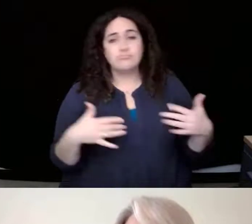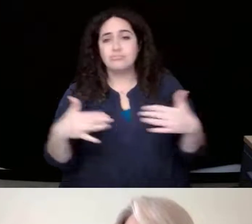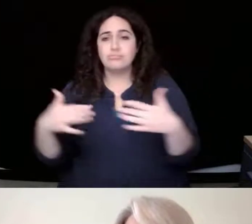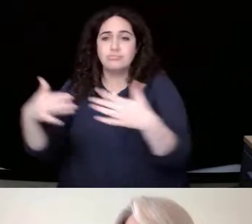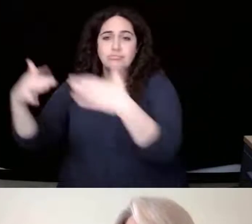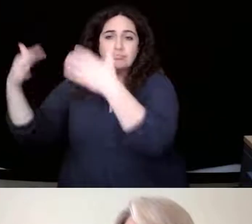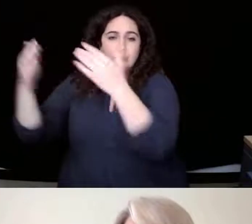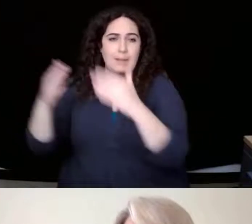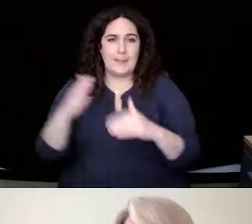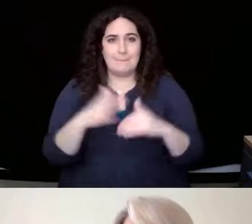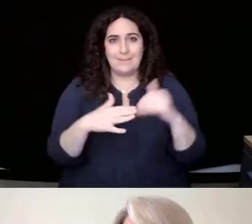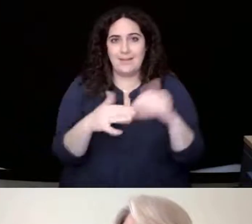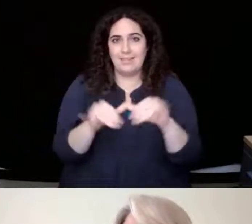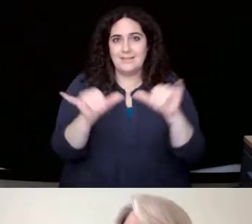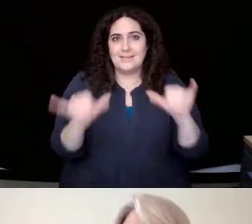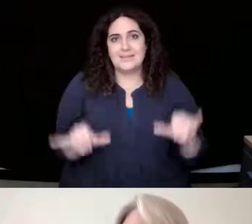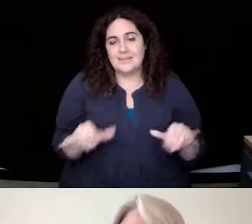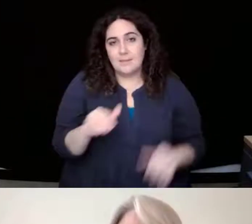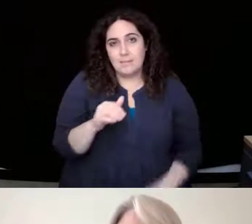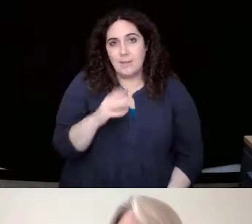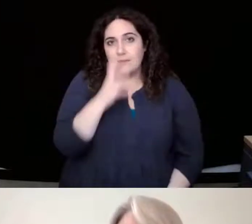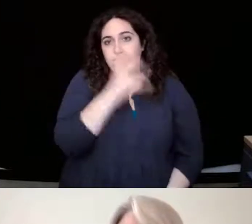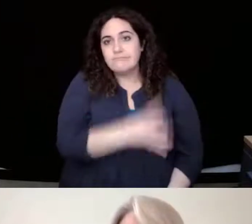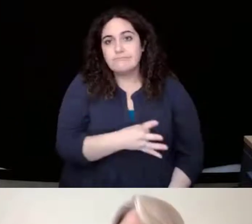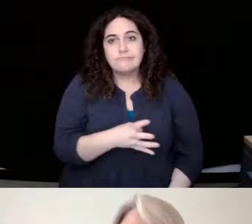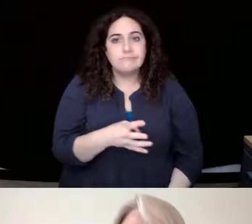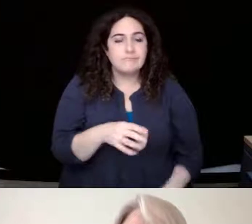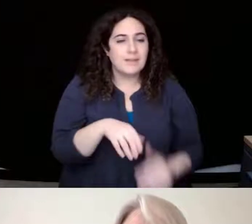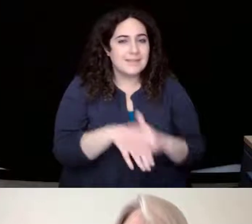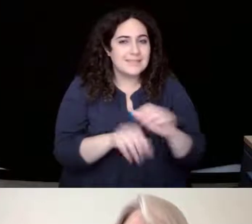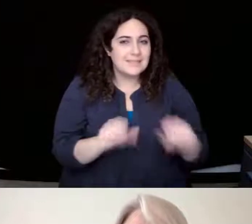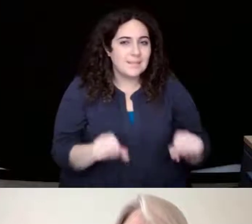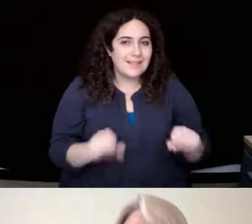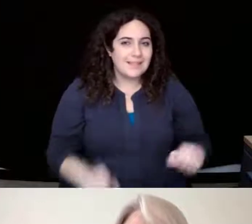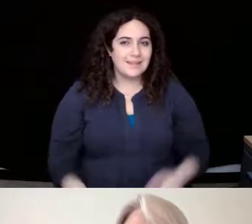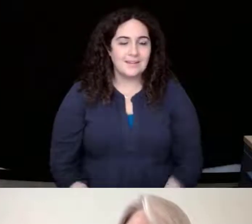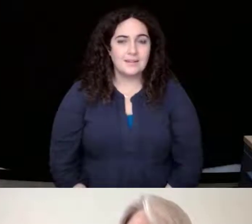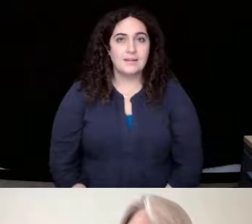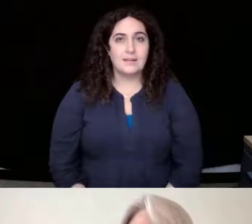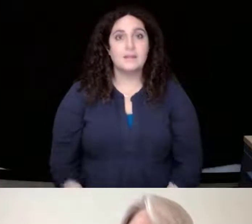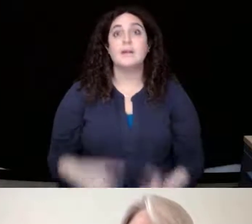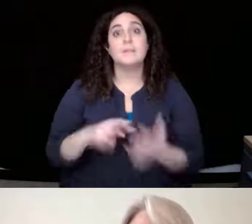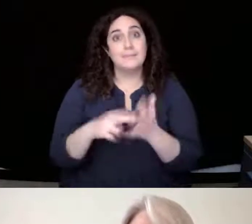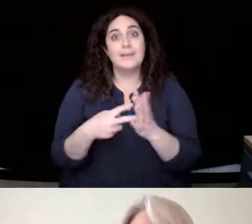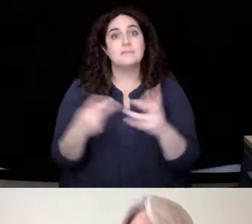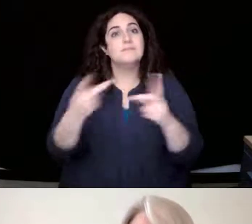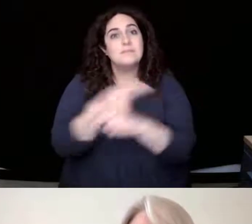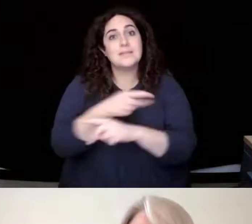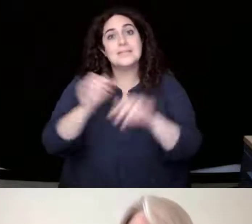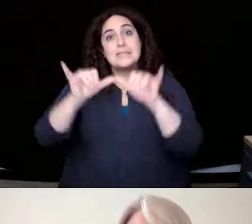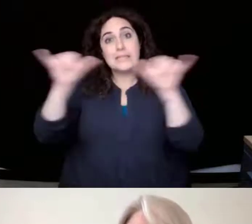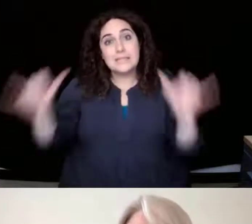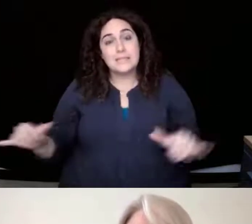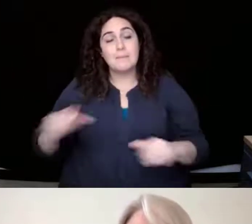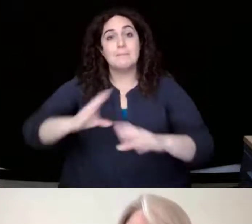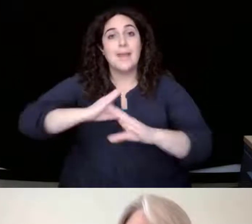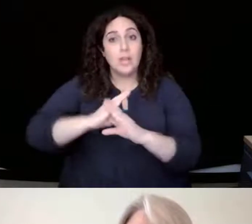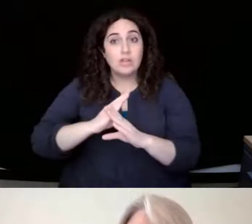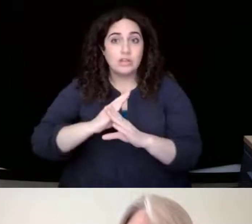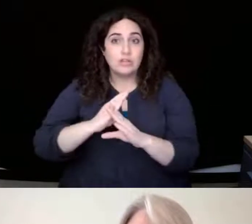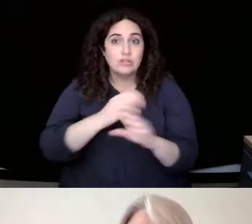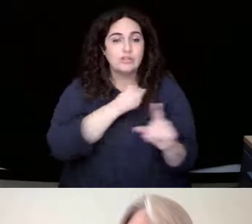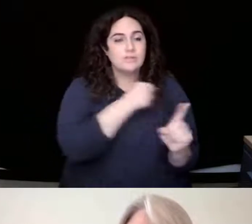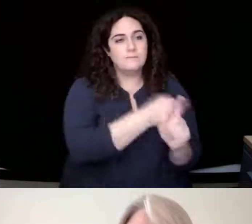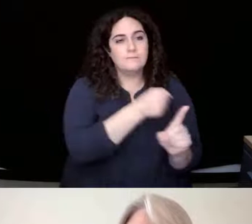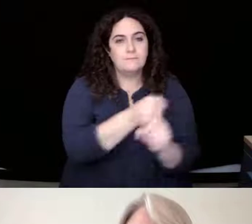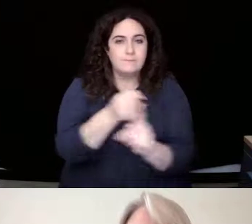system, and then it creates these systemic barriers that have much wider implications. And